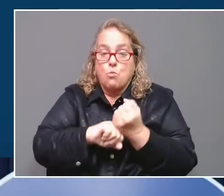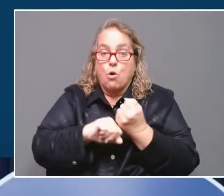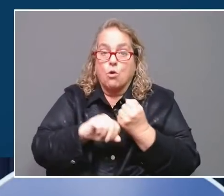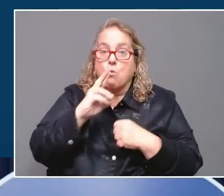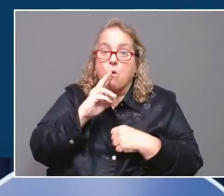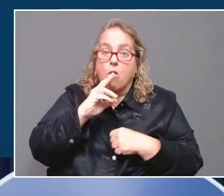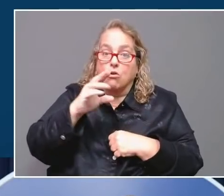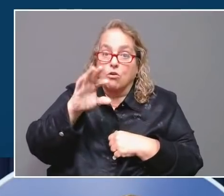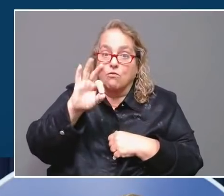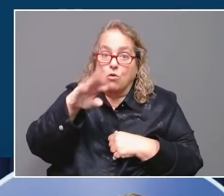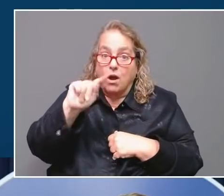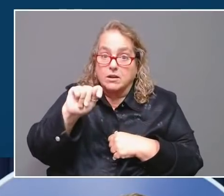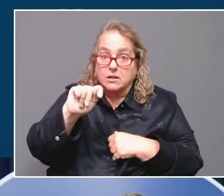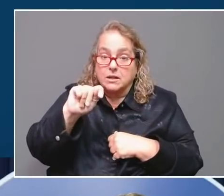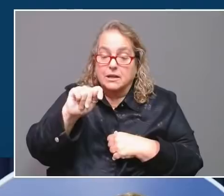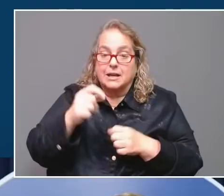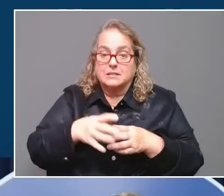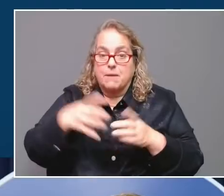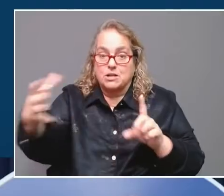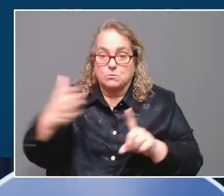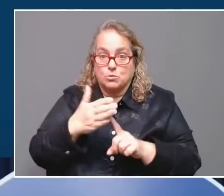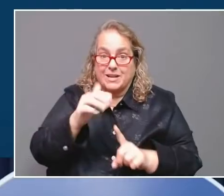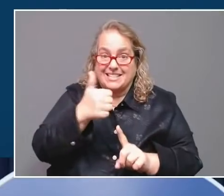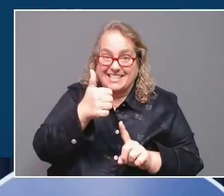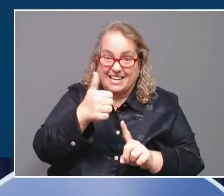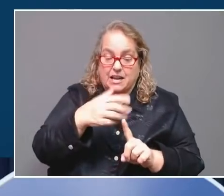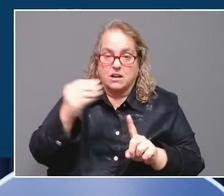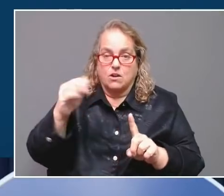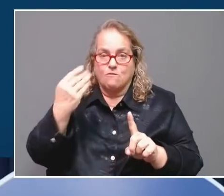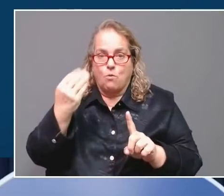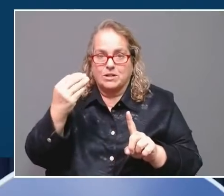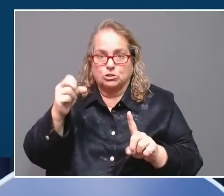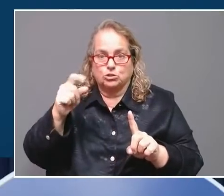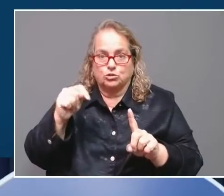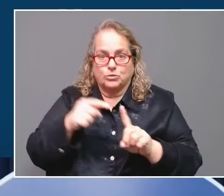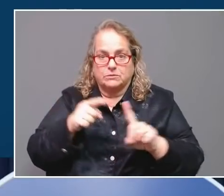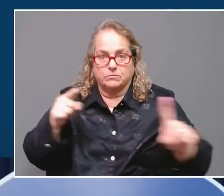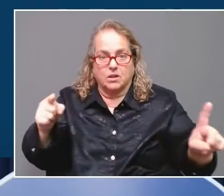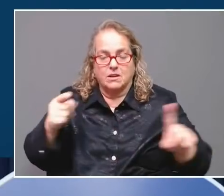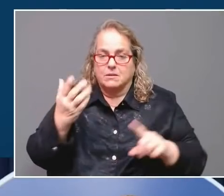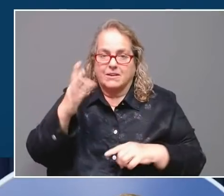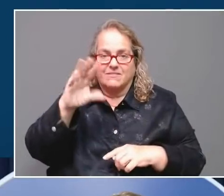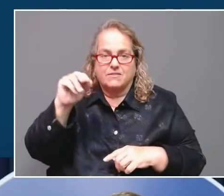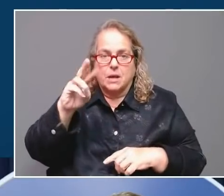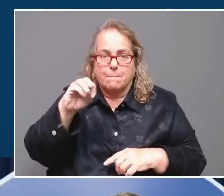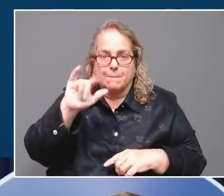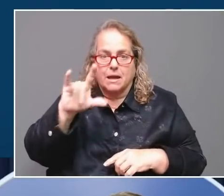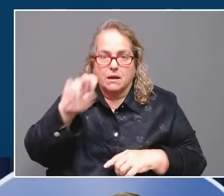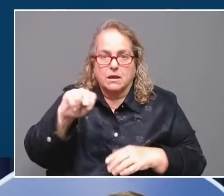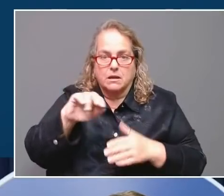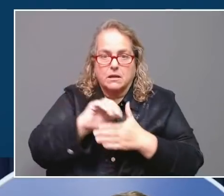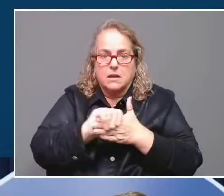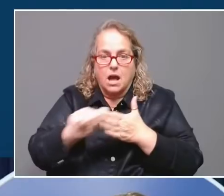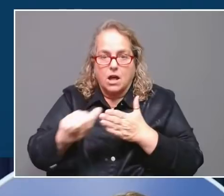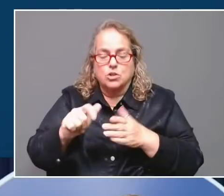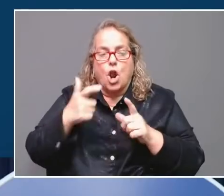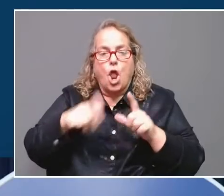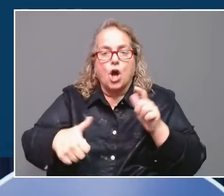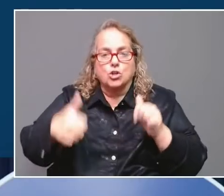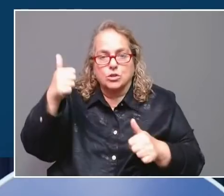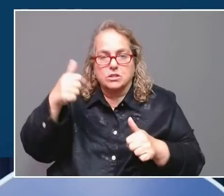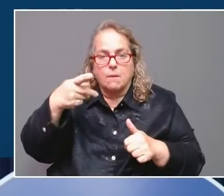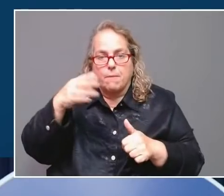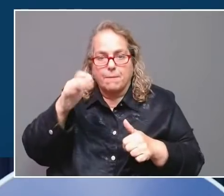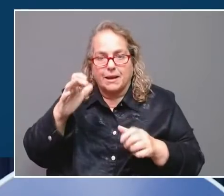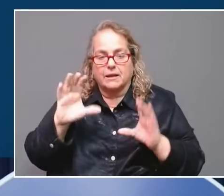14th Street. The total cost of the expansion is almost $50 million, making it the largest public amenity investment in West Louisville